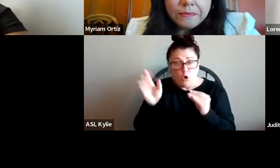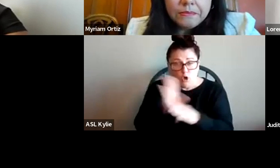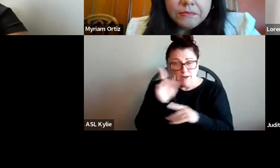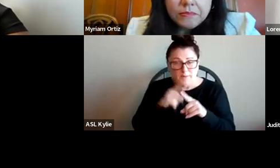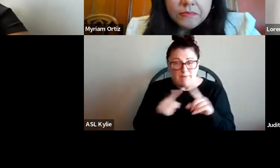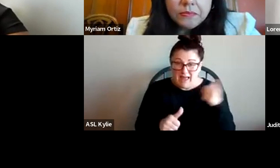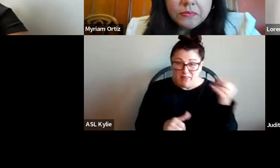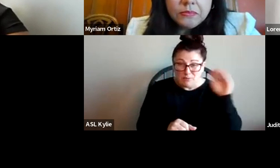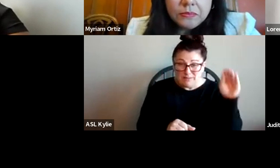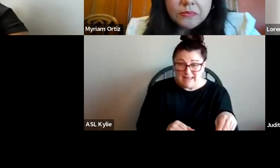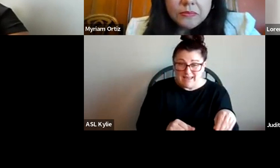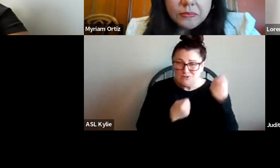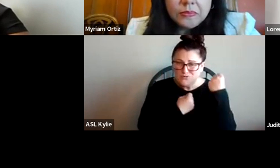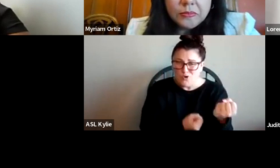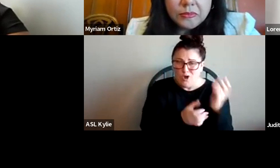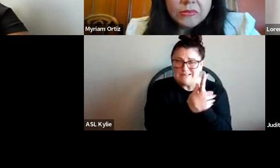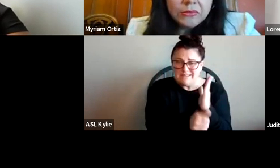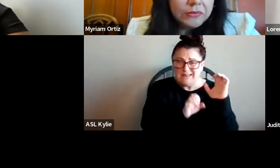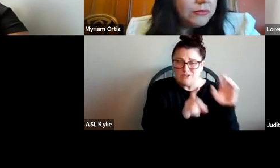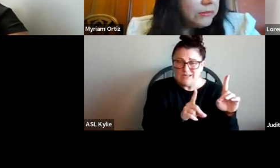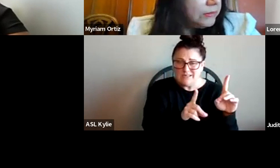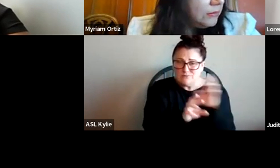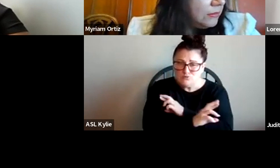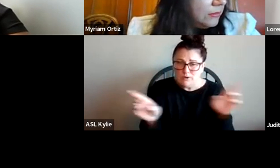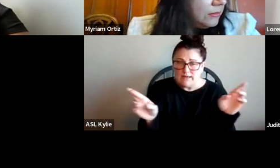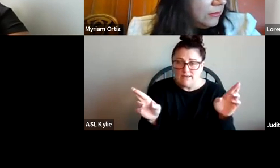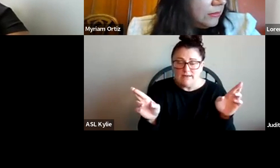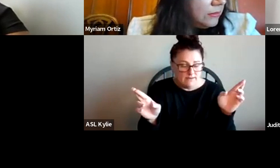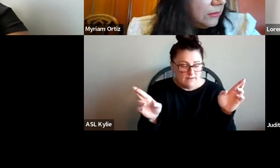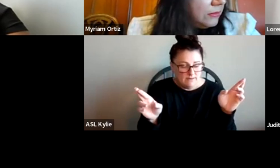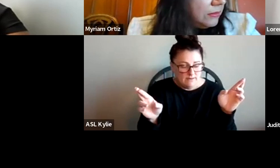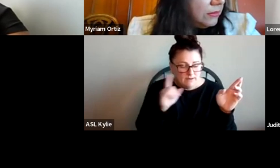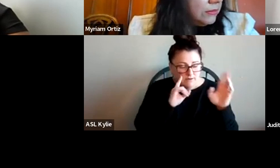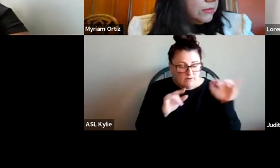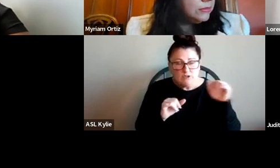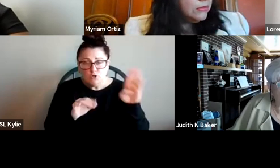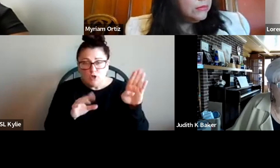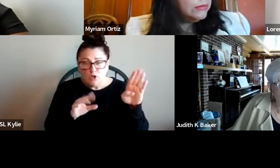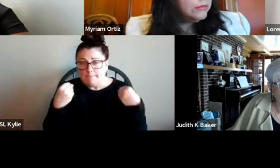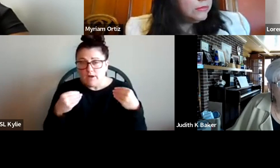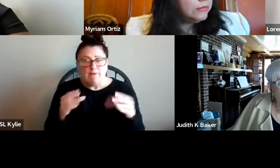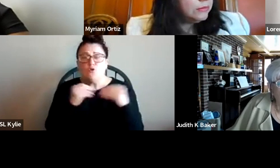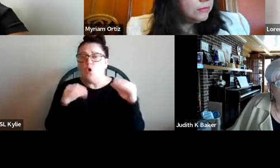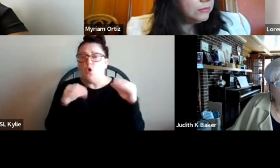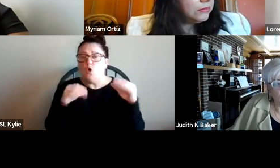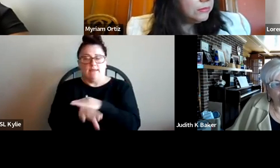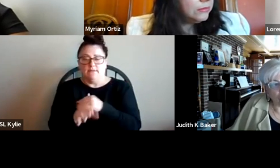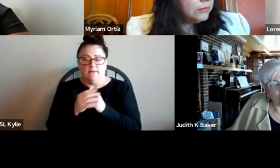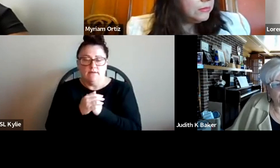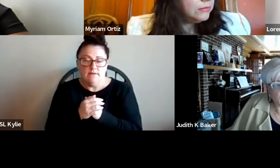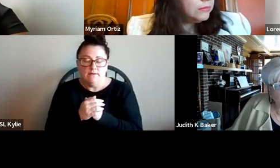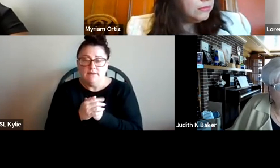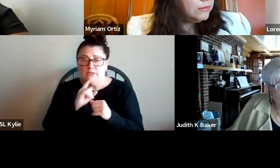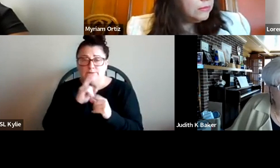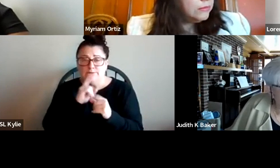need strong skill education preparation for a job market to which they have no access. This has been true